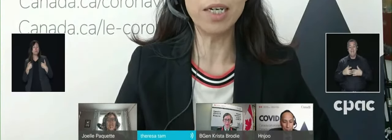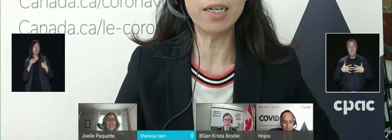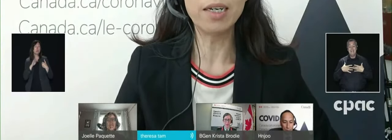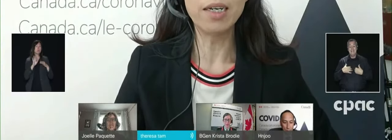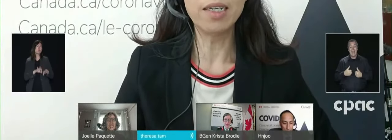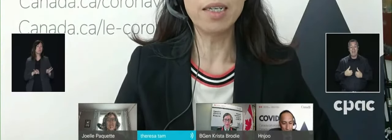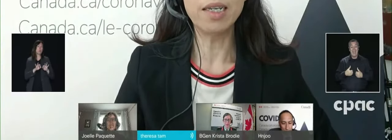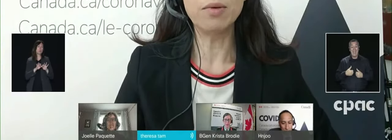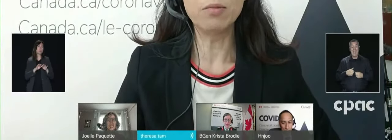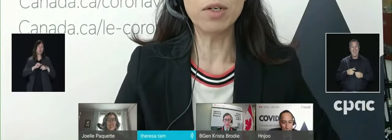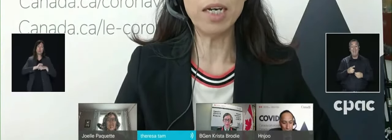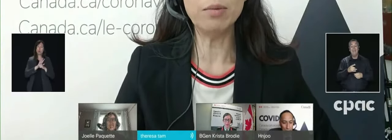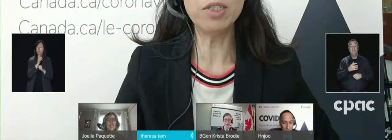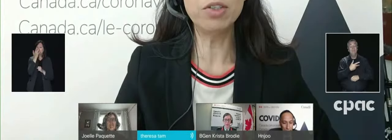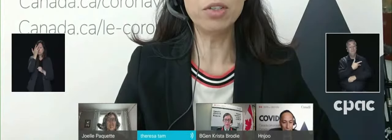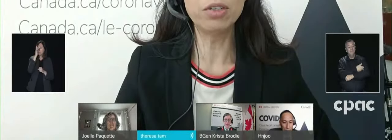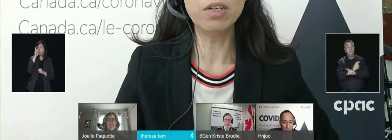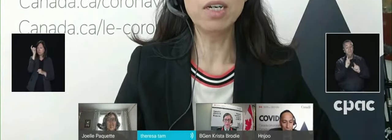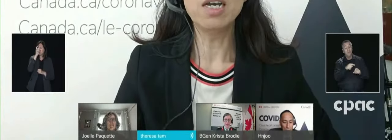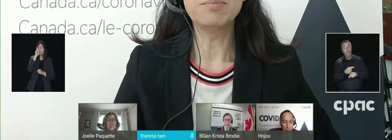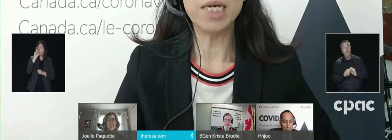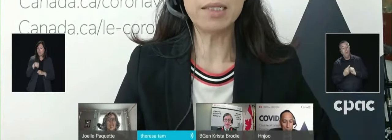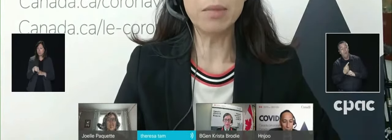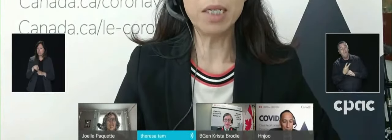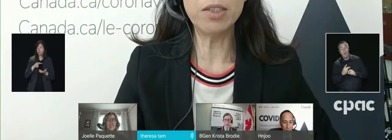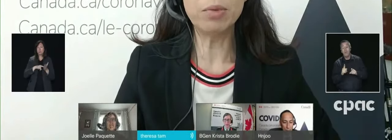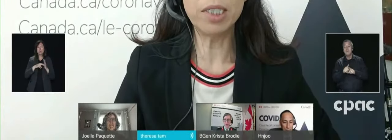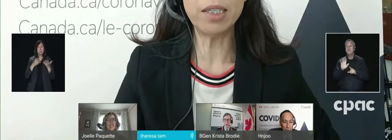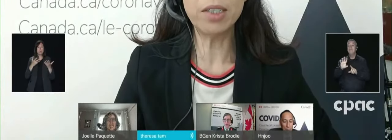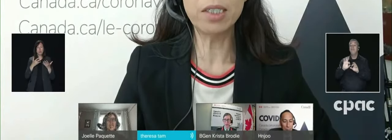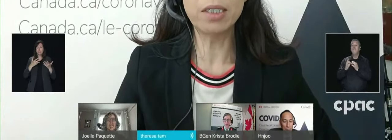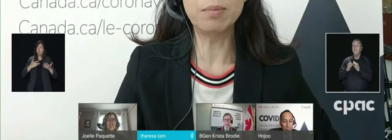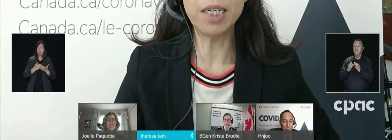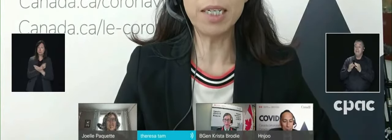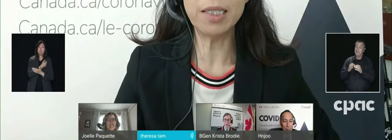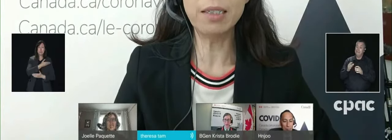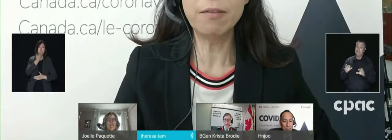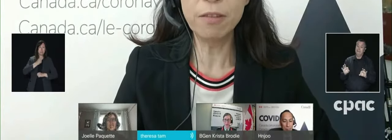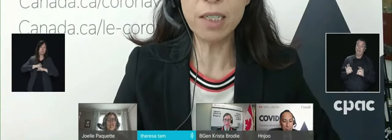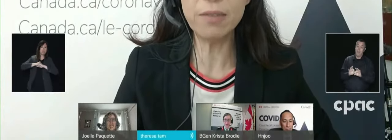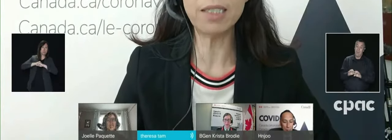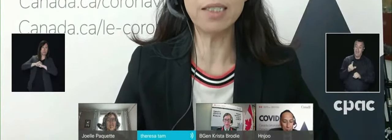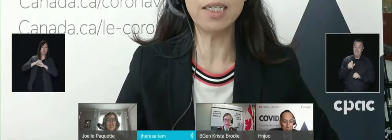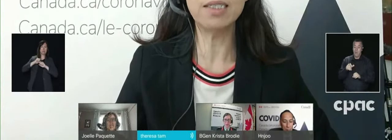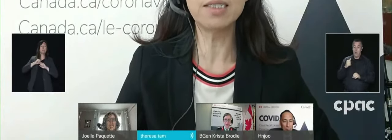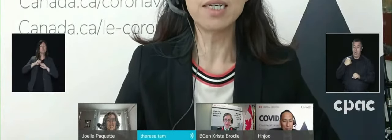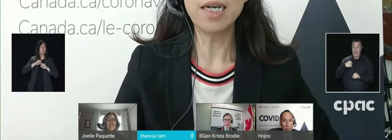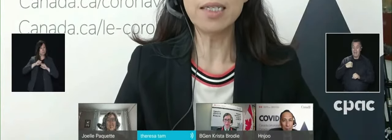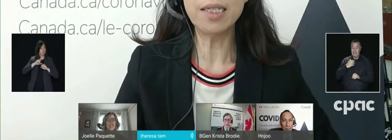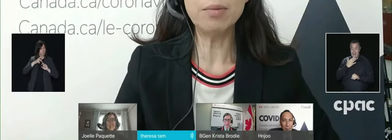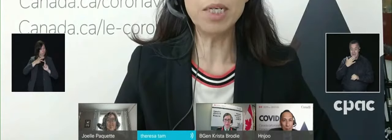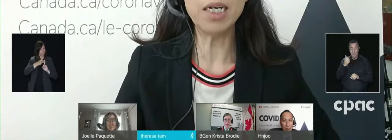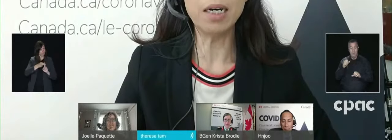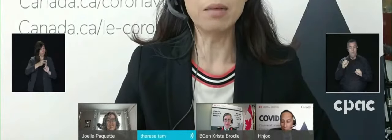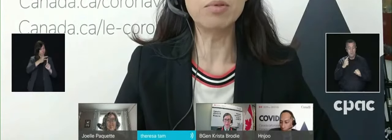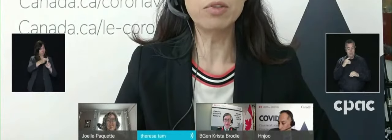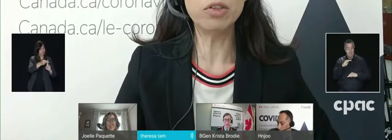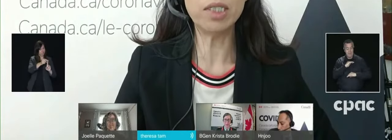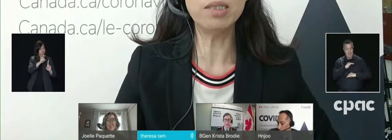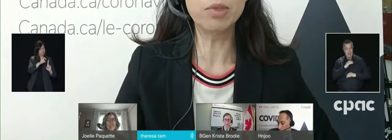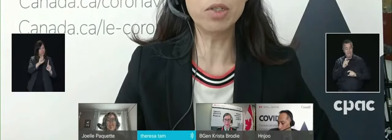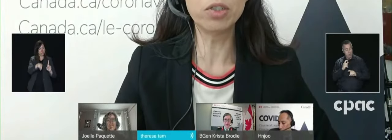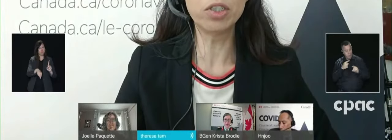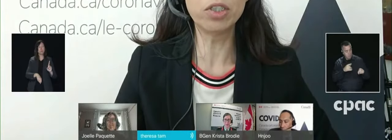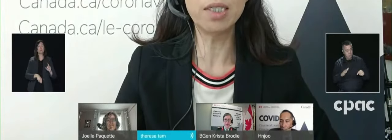and aware, and we'll help you to maximize your protections by getting fully vaccinated and keeping up